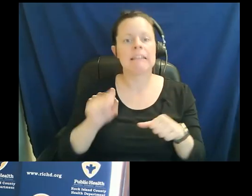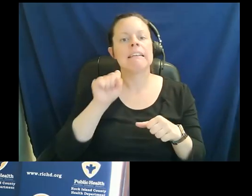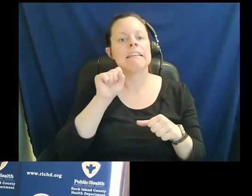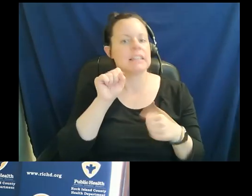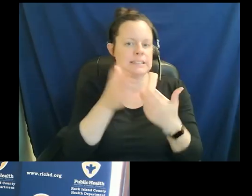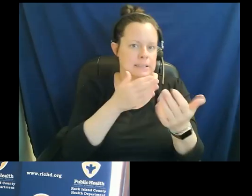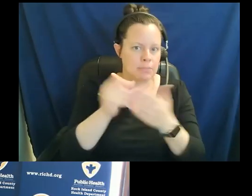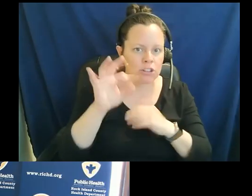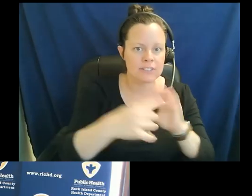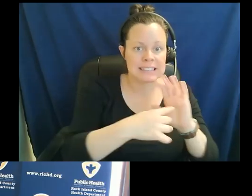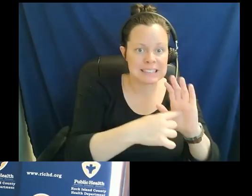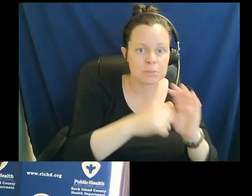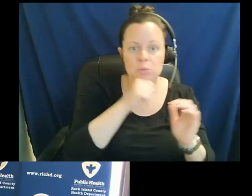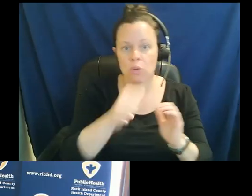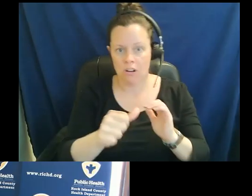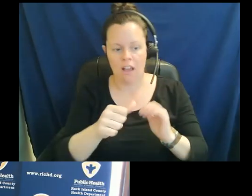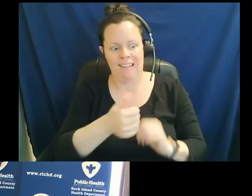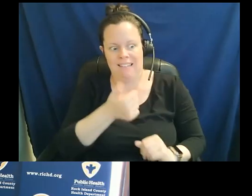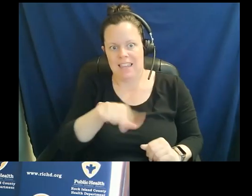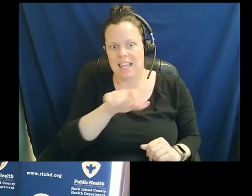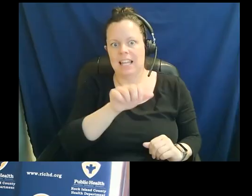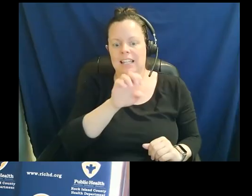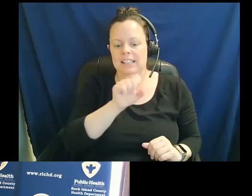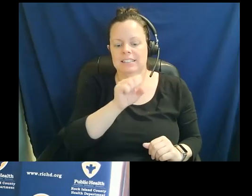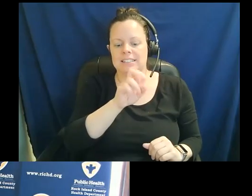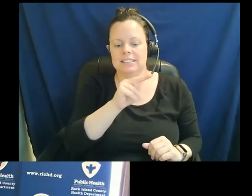not. Any of those essential workers can be tested.